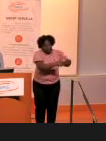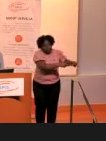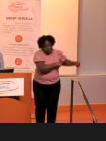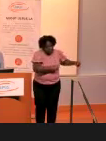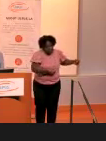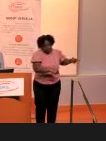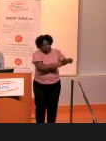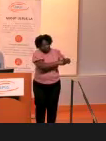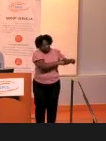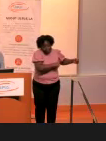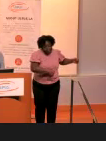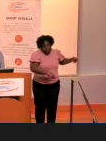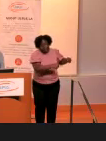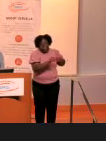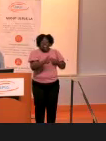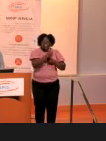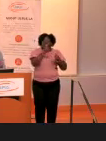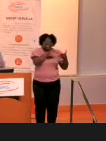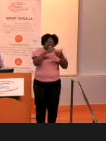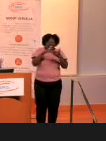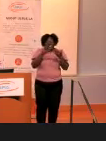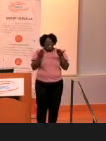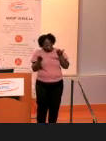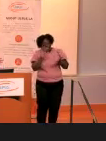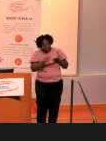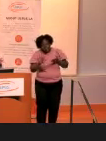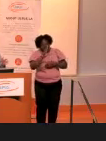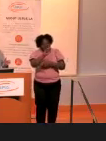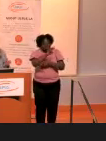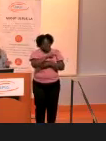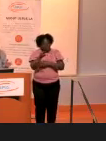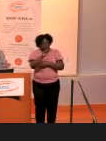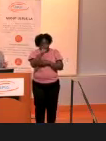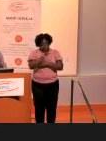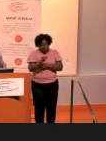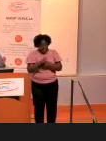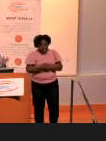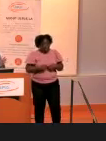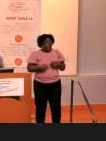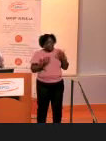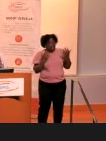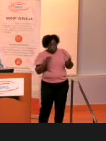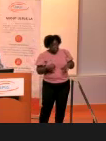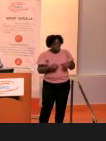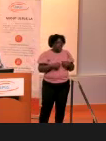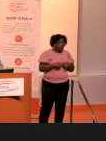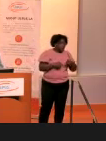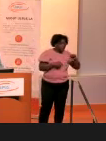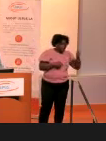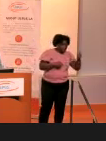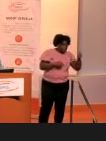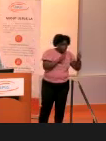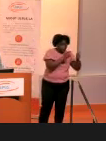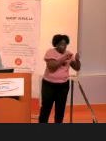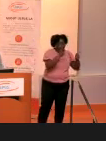as 22%. So there, probably somewhere between 1 in 10 to 1 in 5 people who